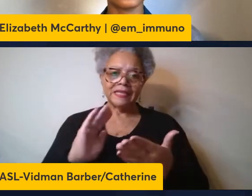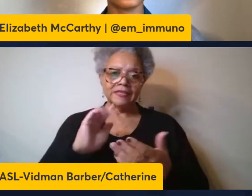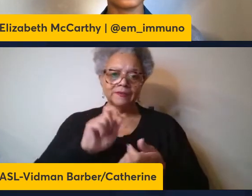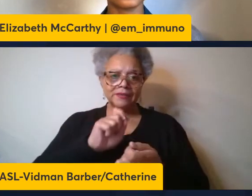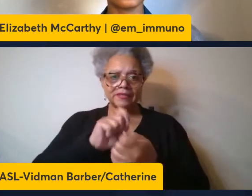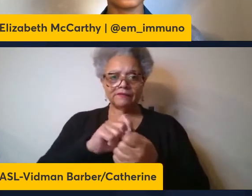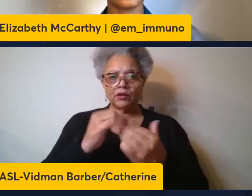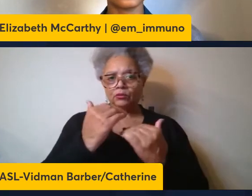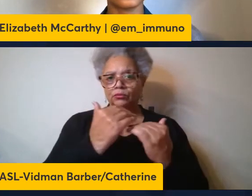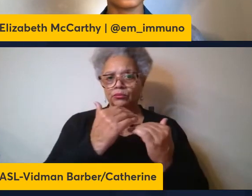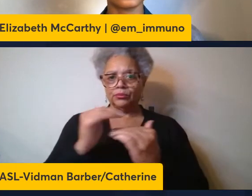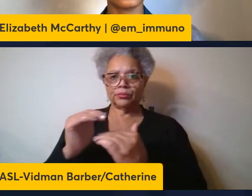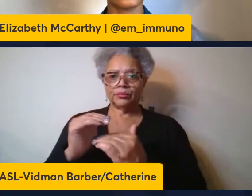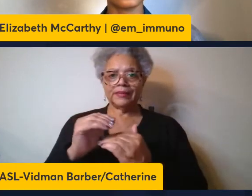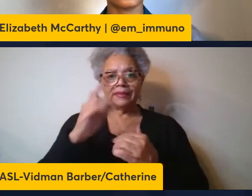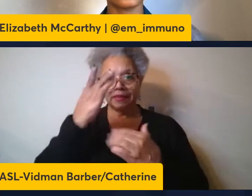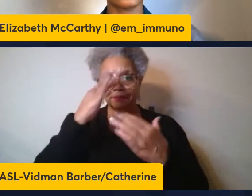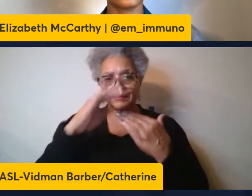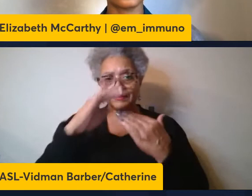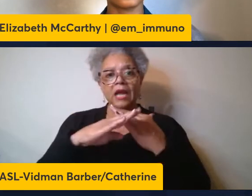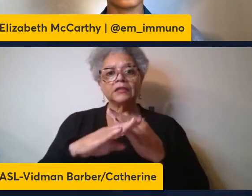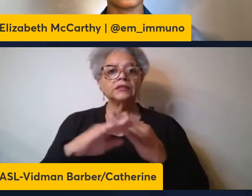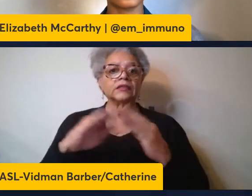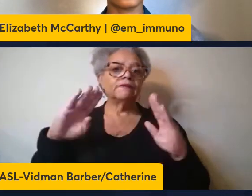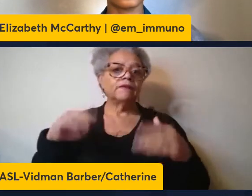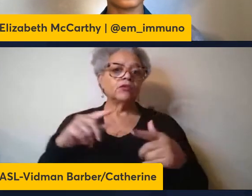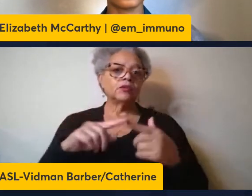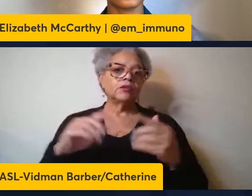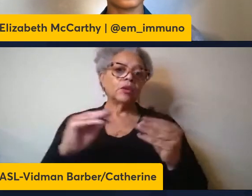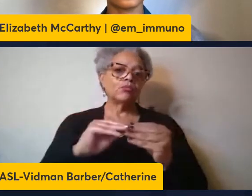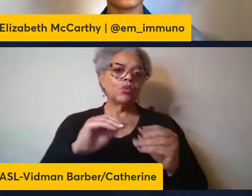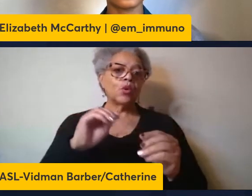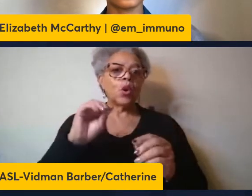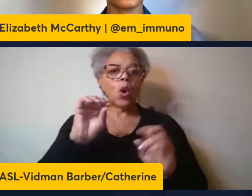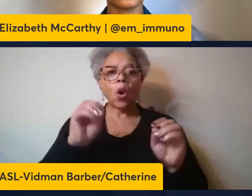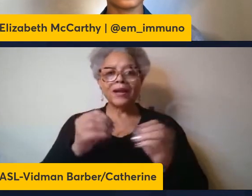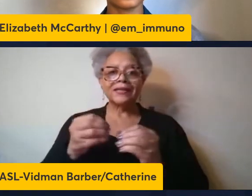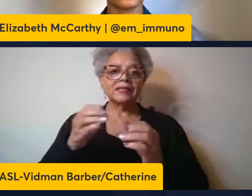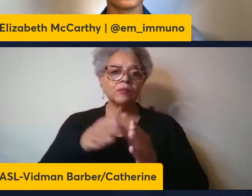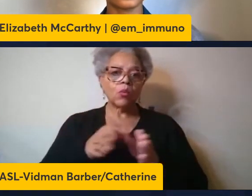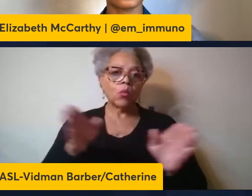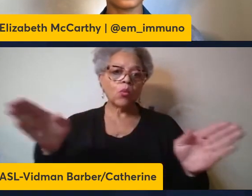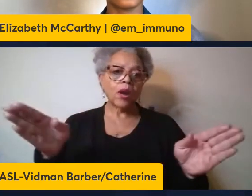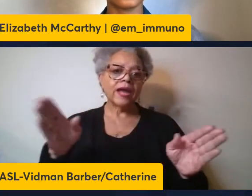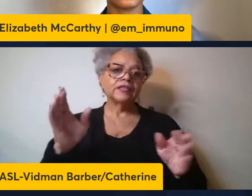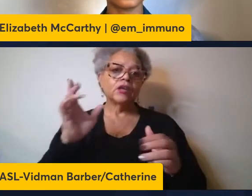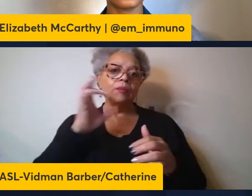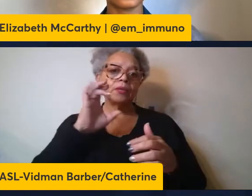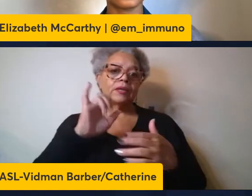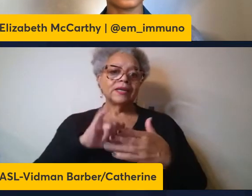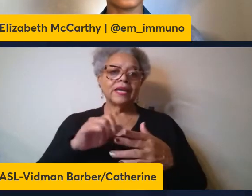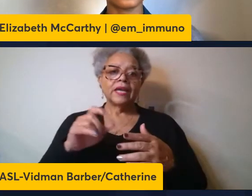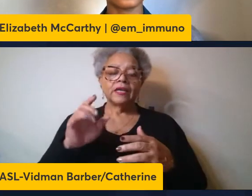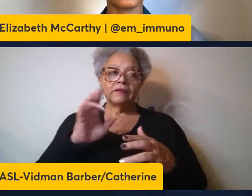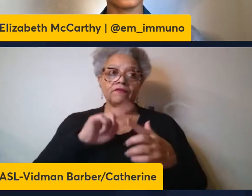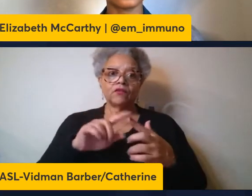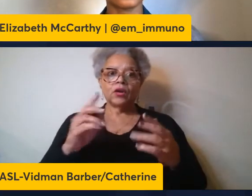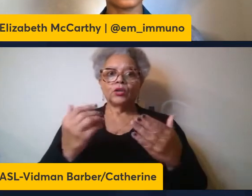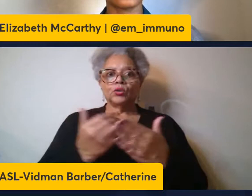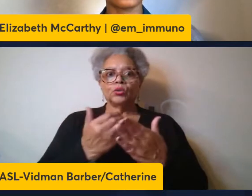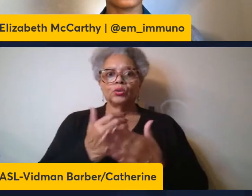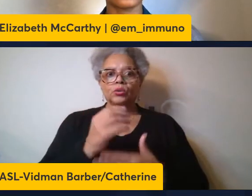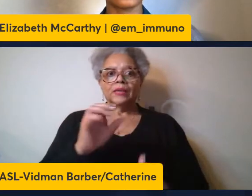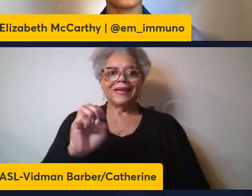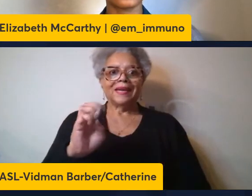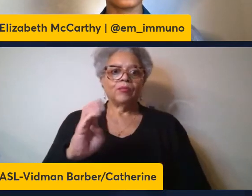restricted immunology focus and a bit more organism-wide. So I'm looking at creating a whole embryo atlas. So looking at